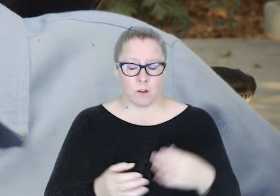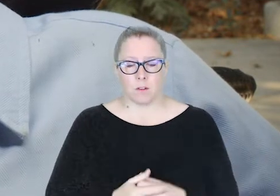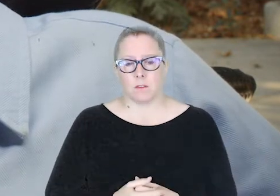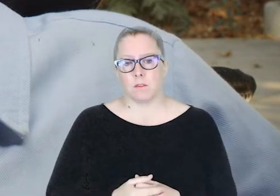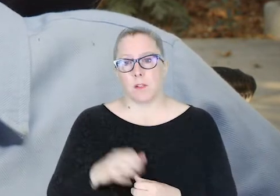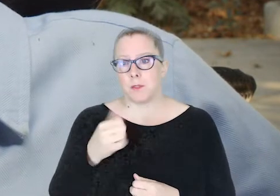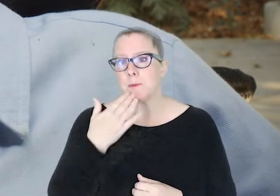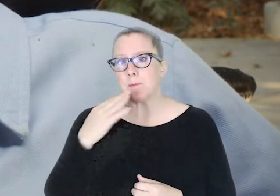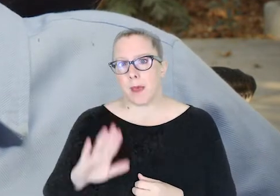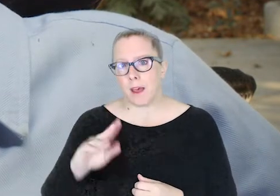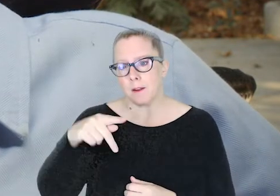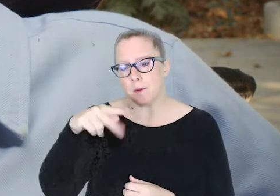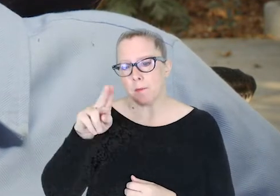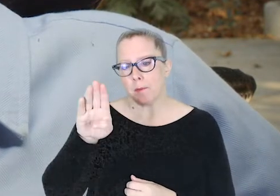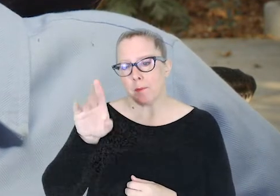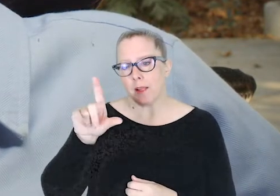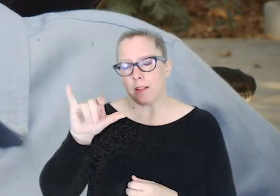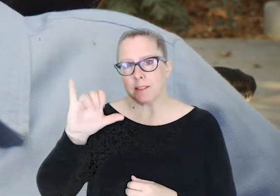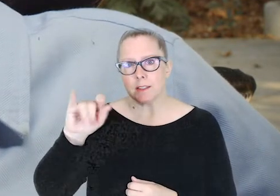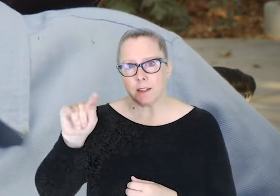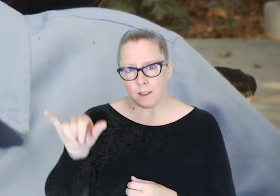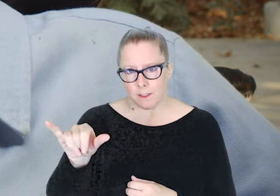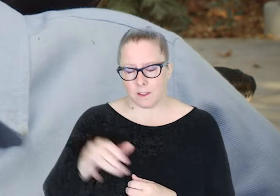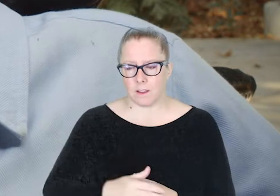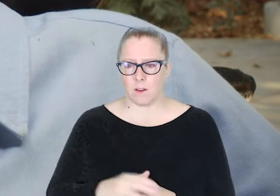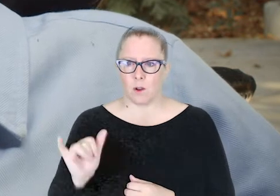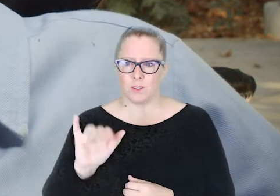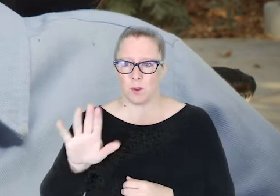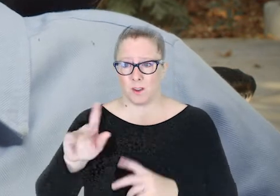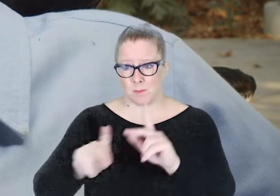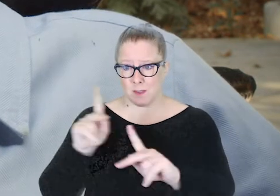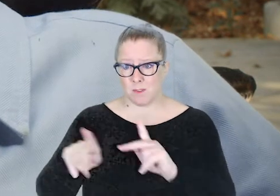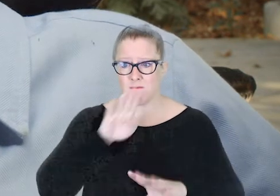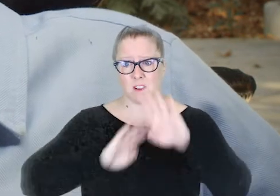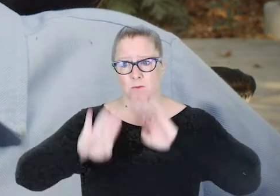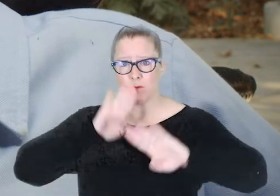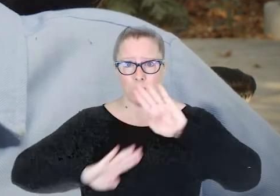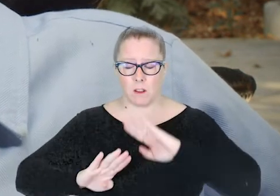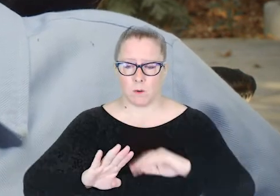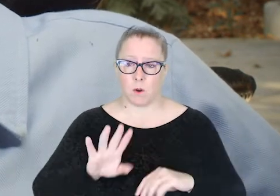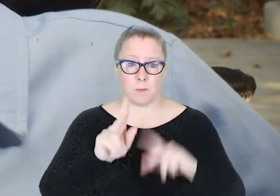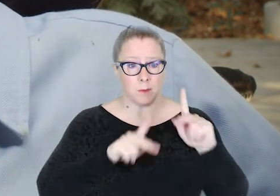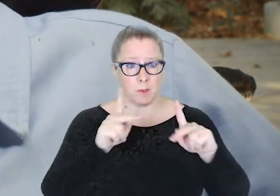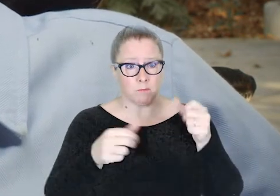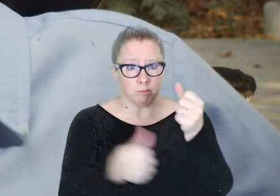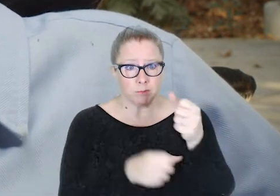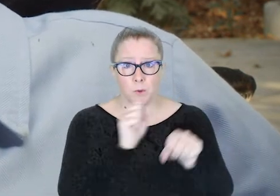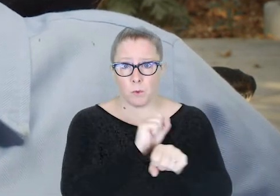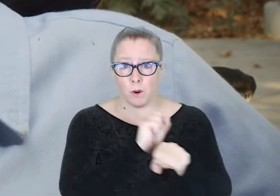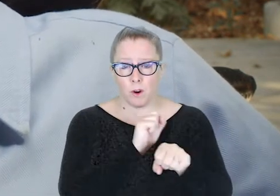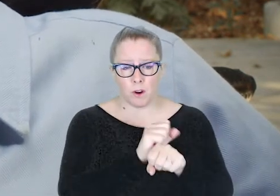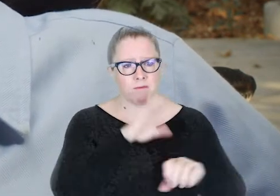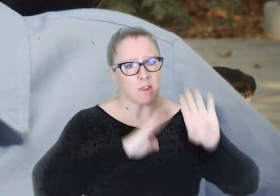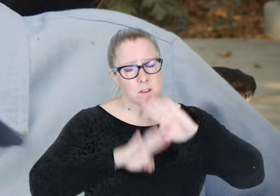publicity. There's frustrating your customers, or your employees, or your